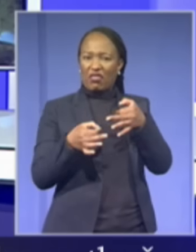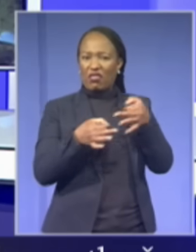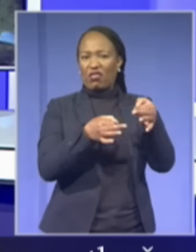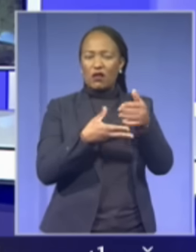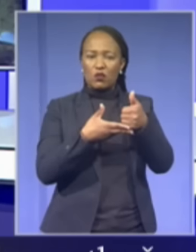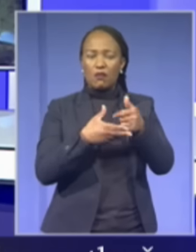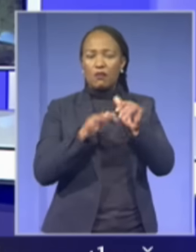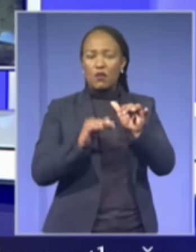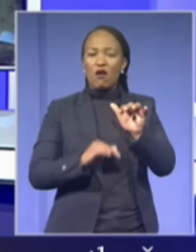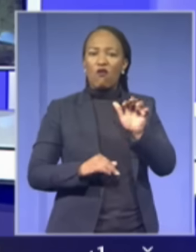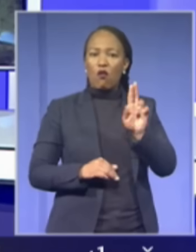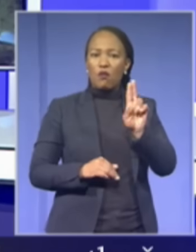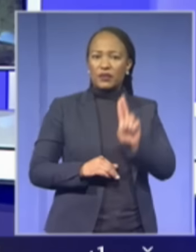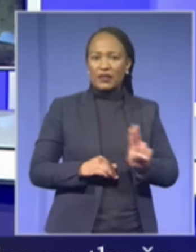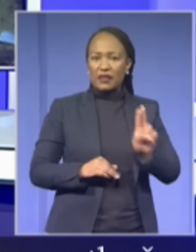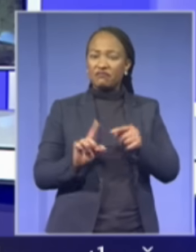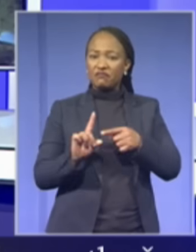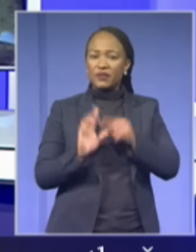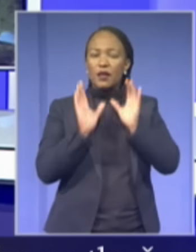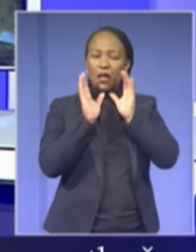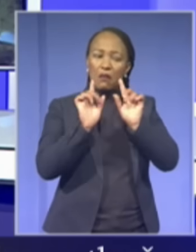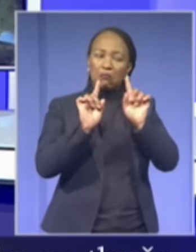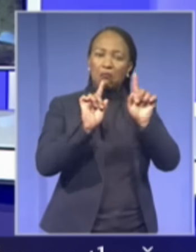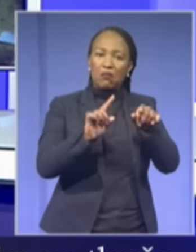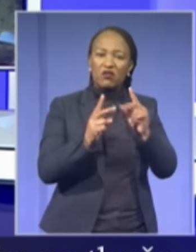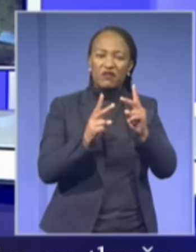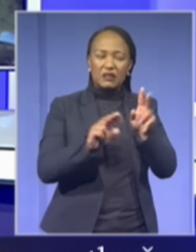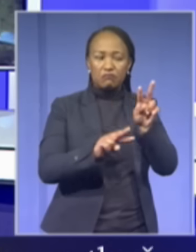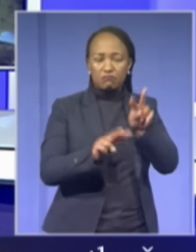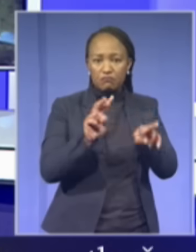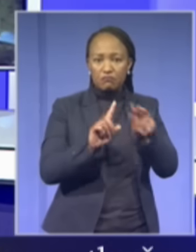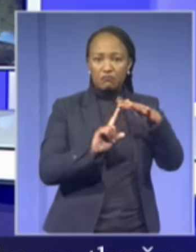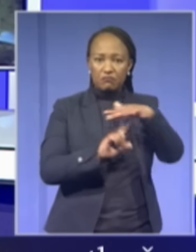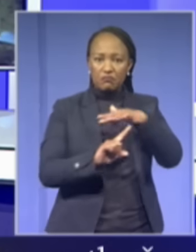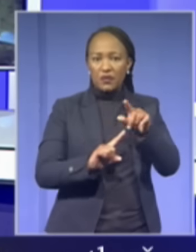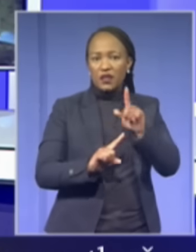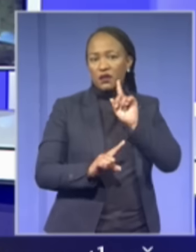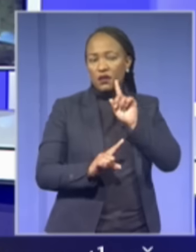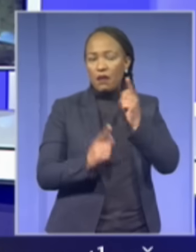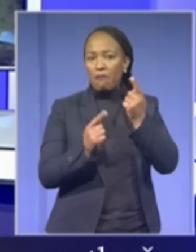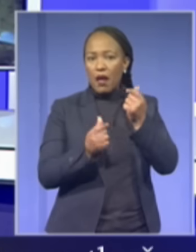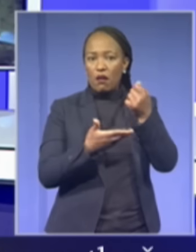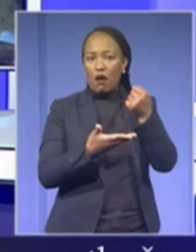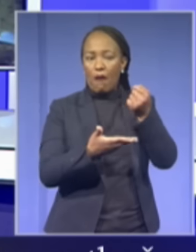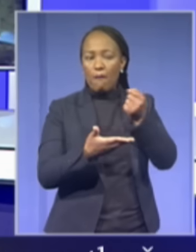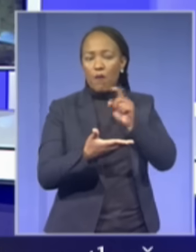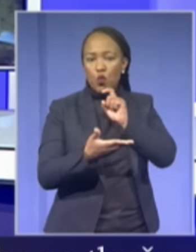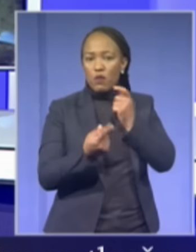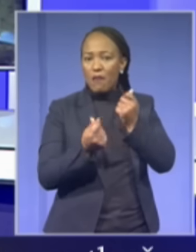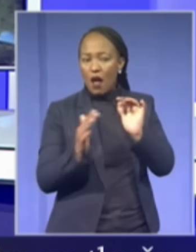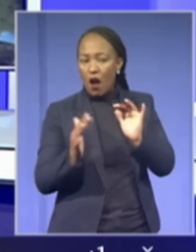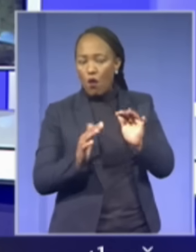etetše lefelo leo le itemogetšego mafula go lekola seemo. O boletše gore ba tla šetša tsela yeo mašeleng a thušo a šomišwago ka